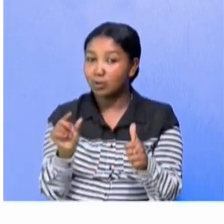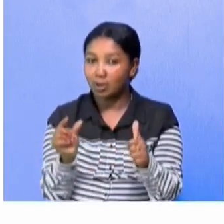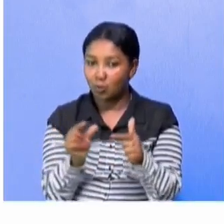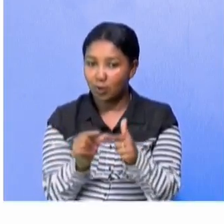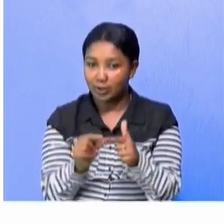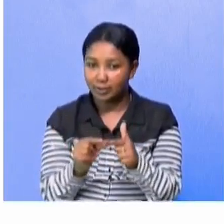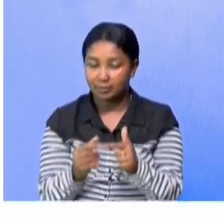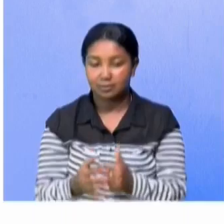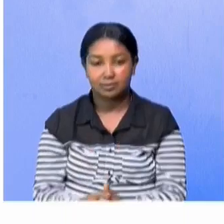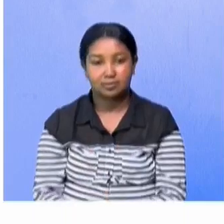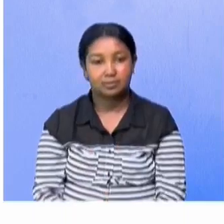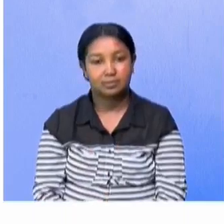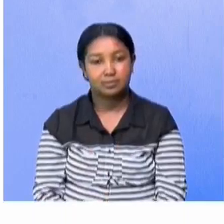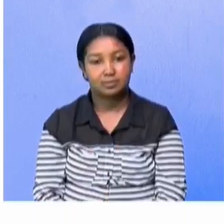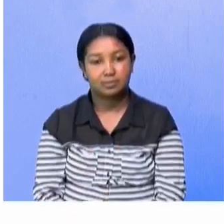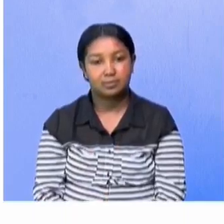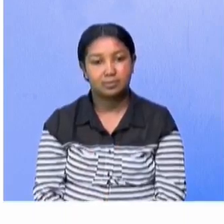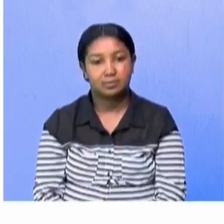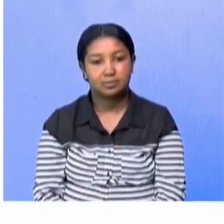First,